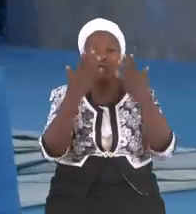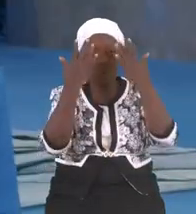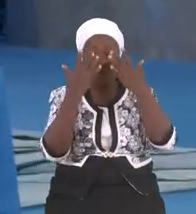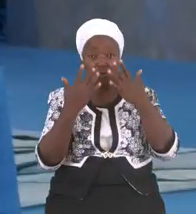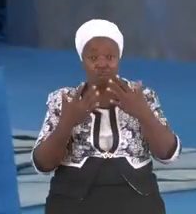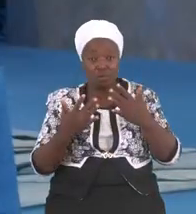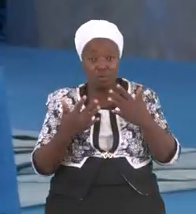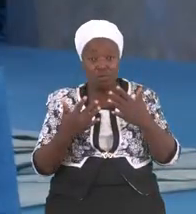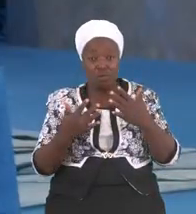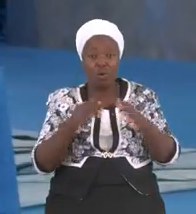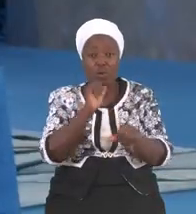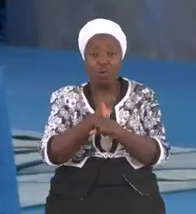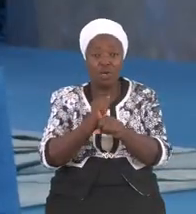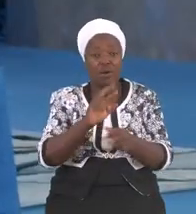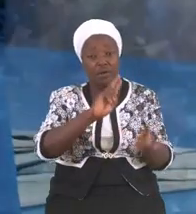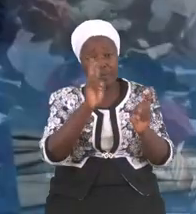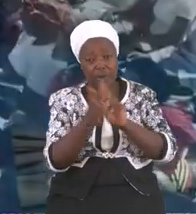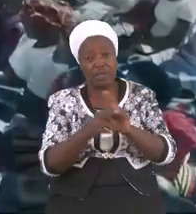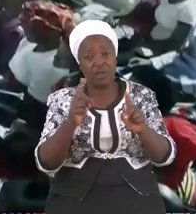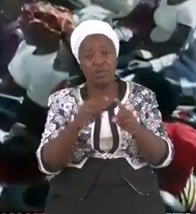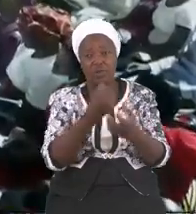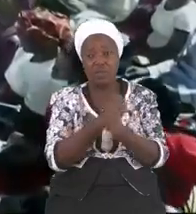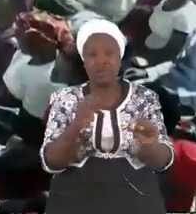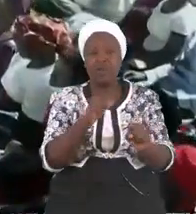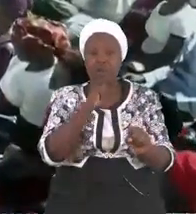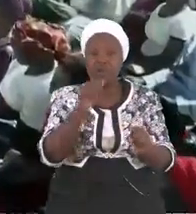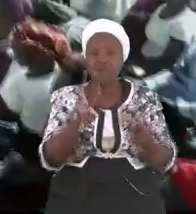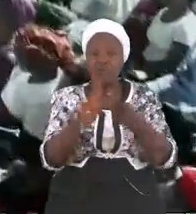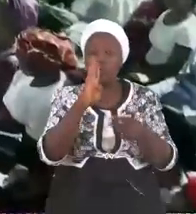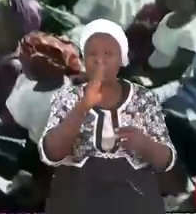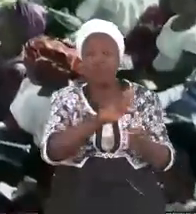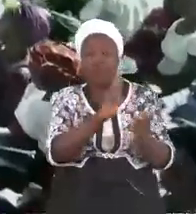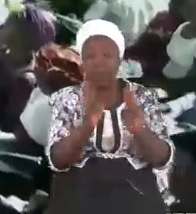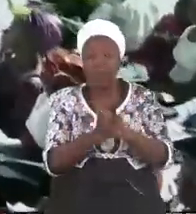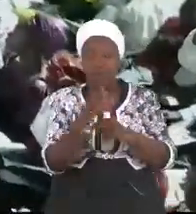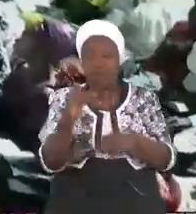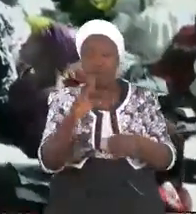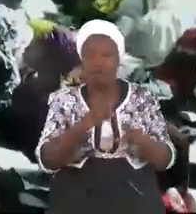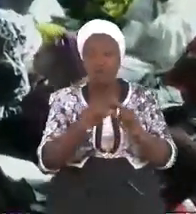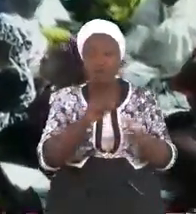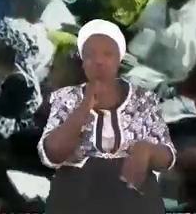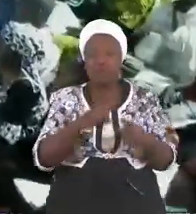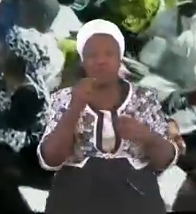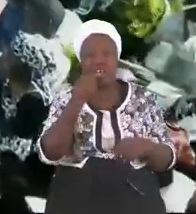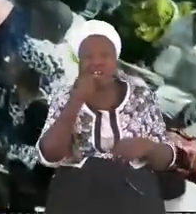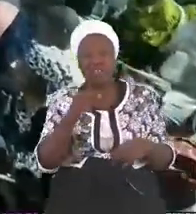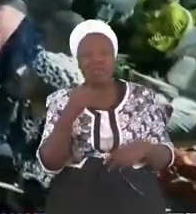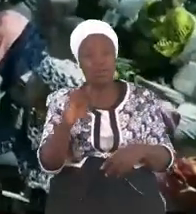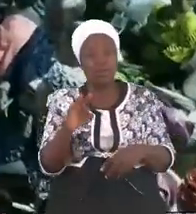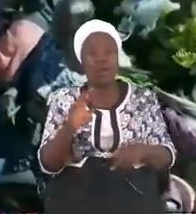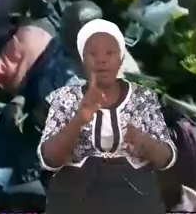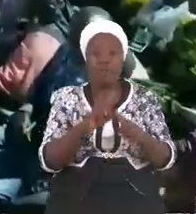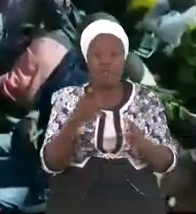to salvation, not to be repented of, not to be regretted of. But the sorrow of the